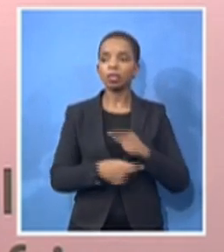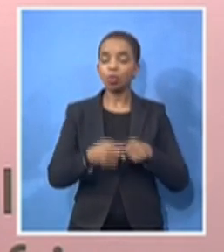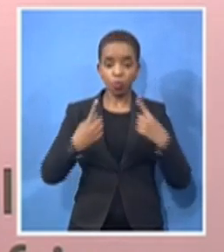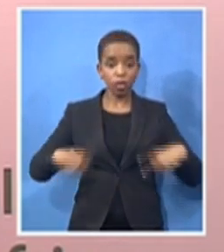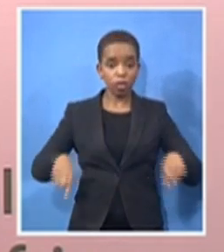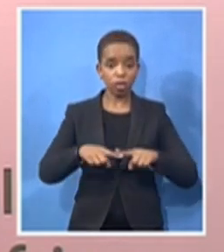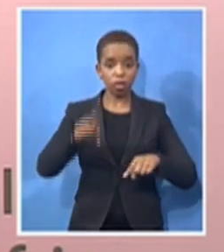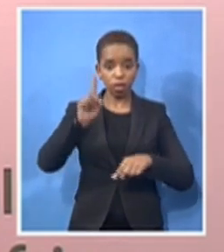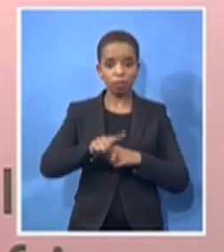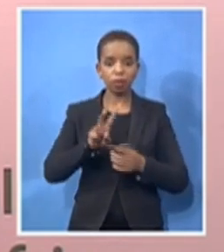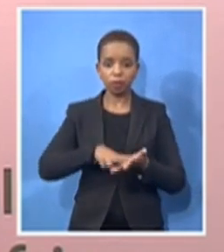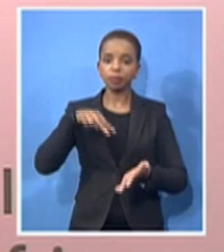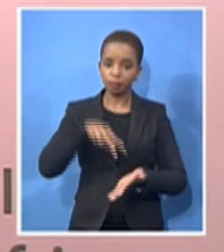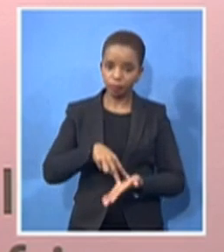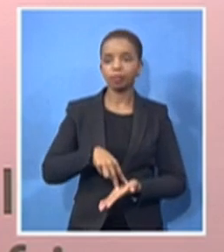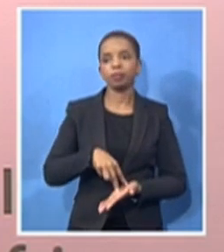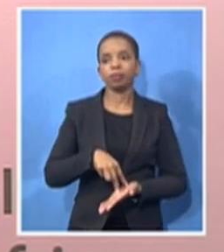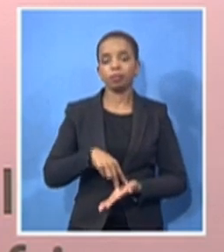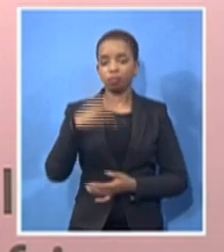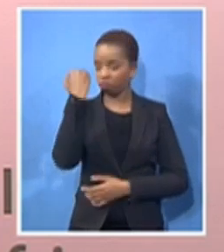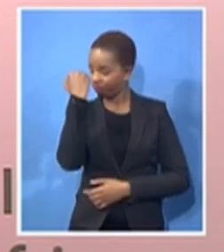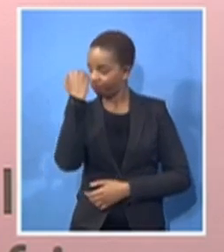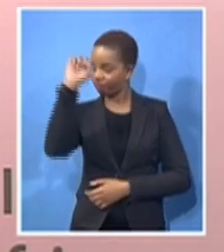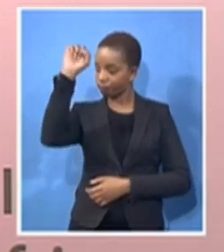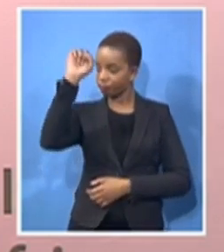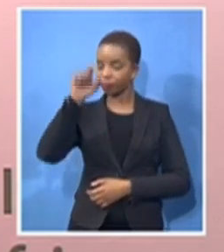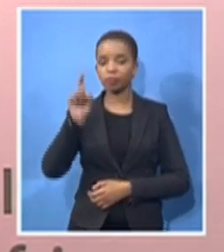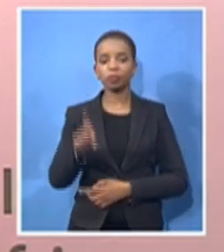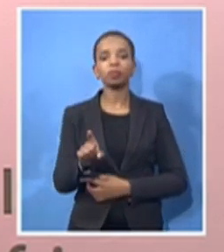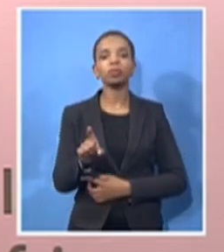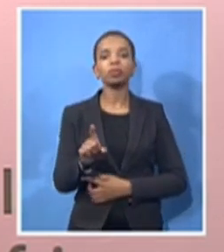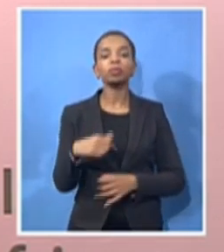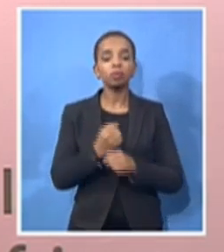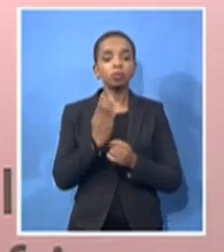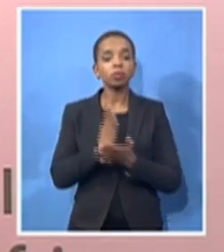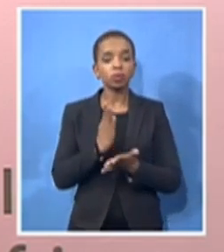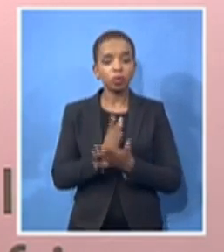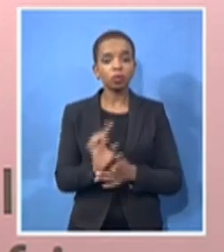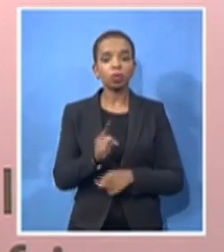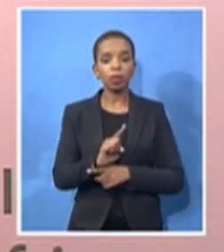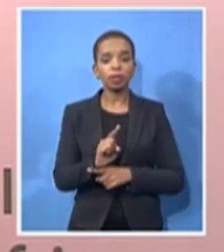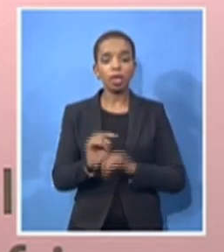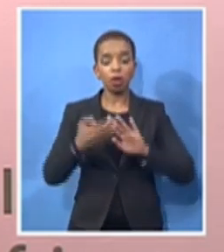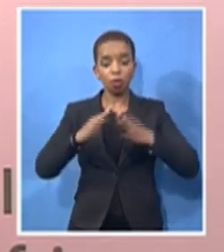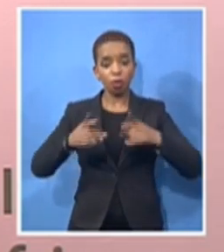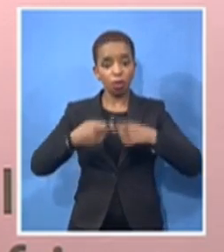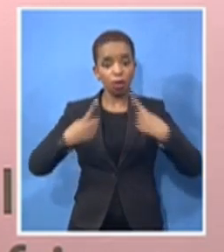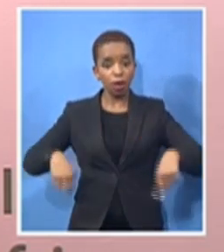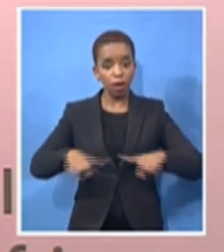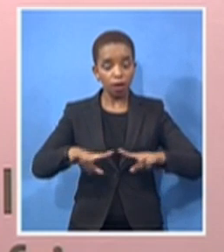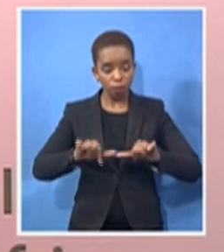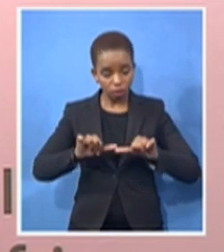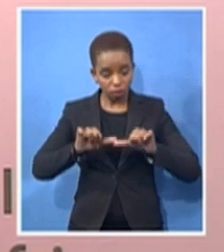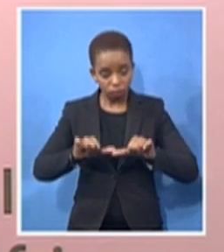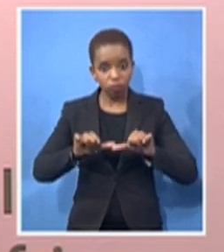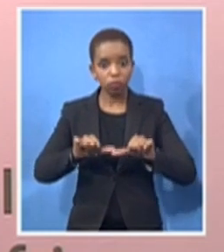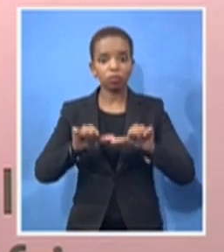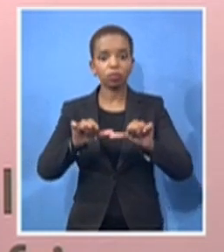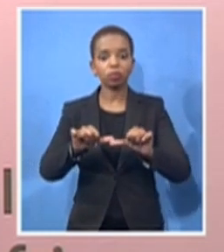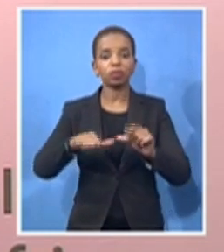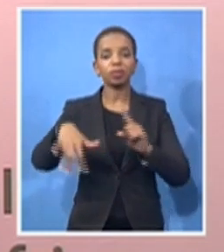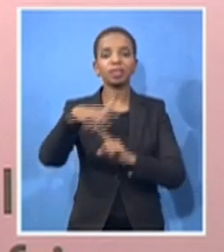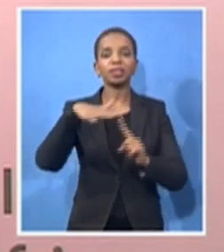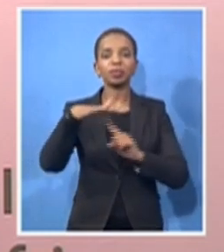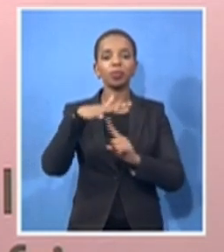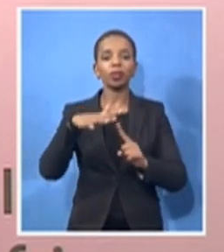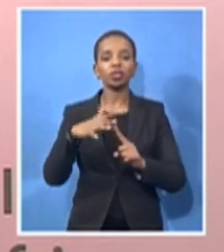and make sure that we move society towards a situation where those become a history that we can talk about